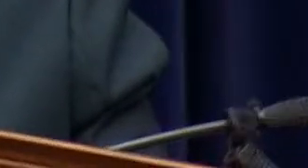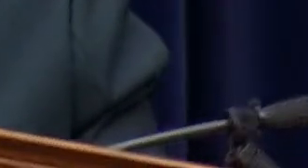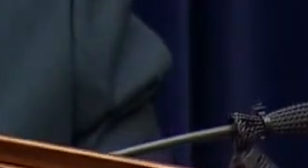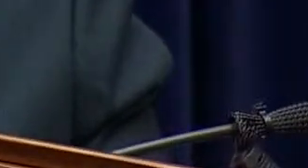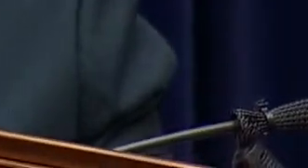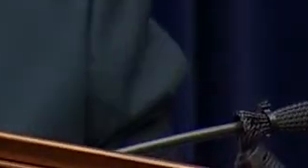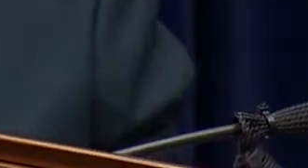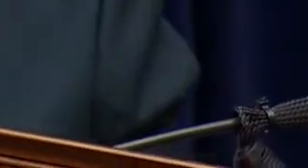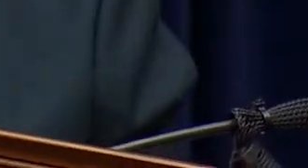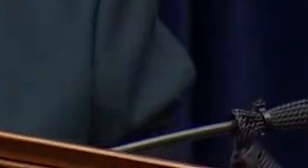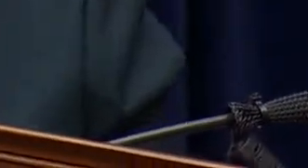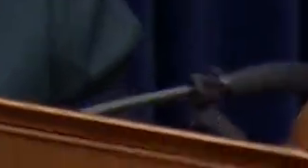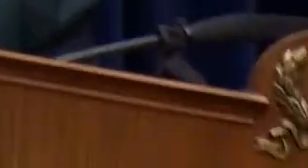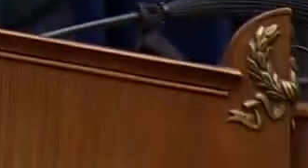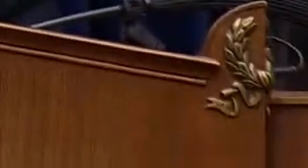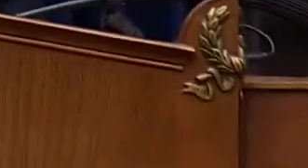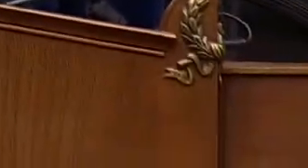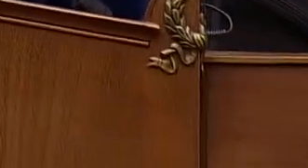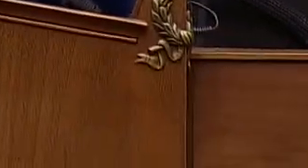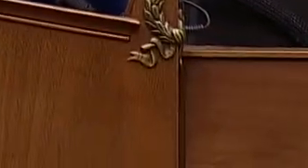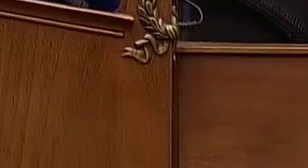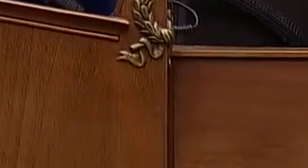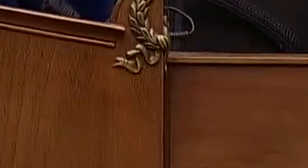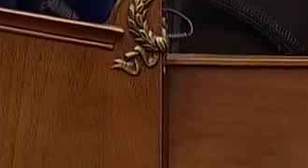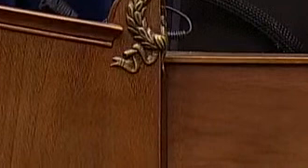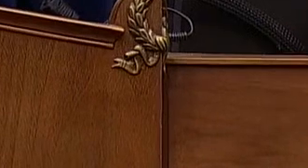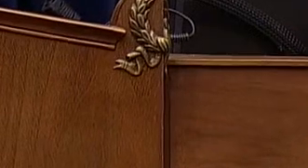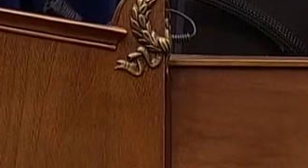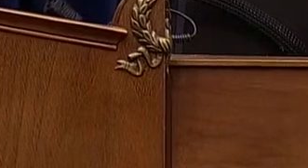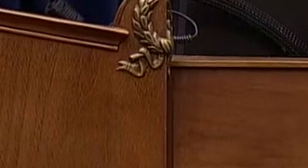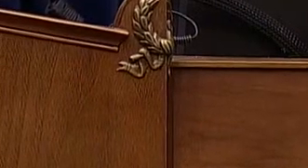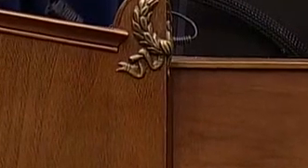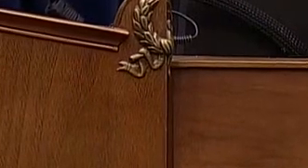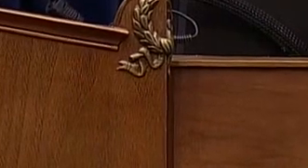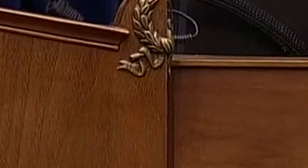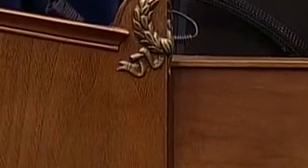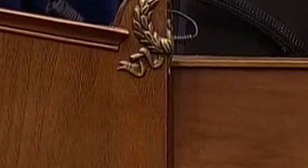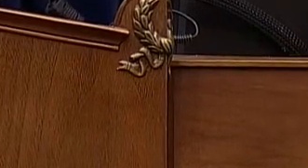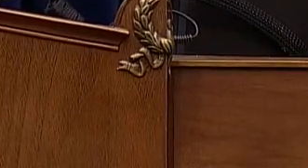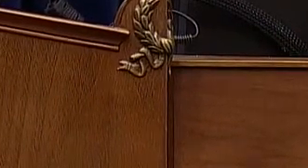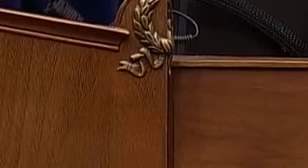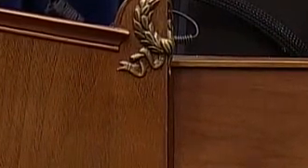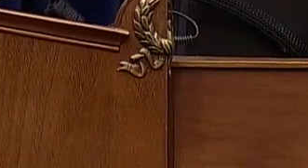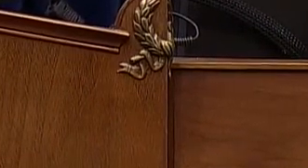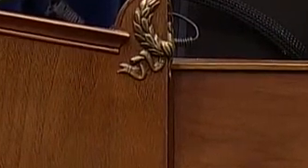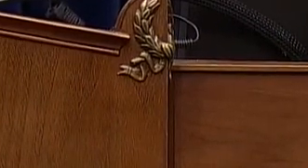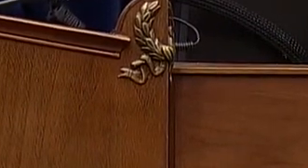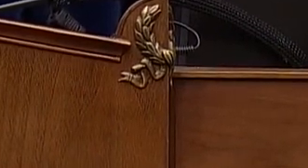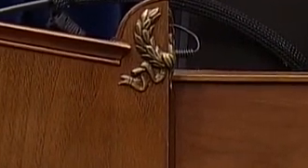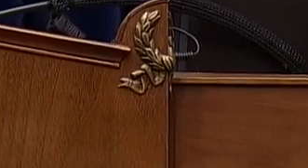Mr. Heiss for his opening statement. Mr. Heiss. Mr. Heiss for his opening statement.